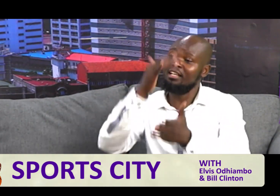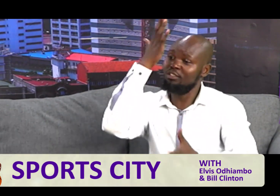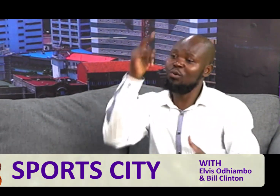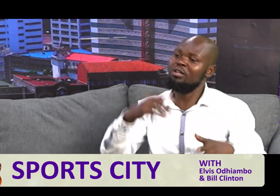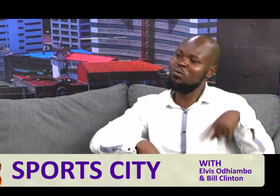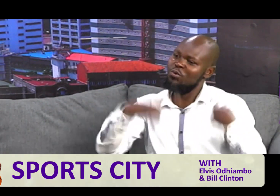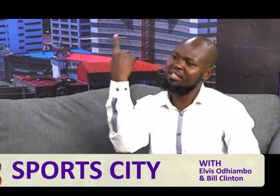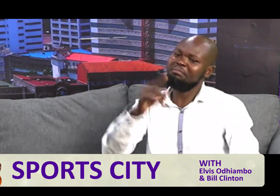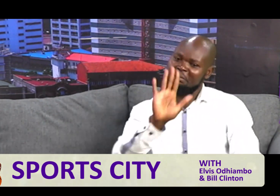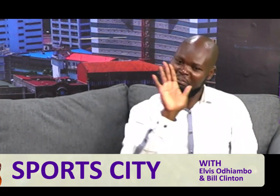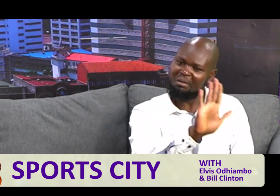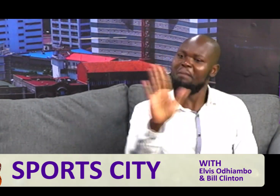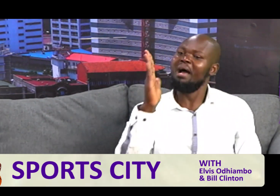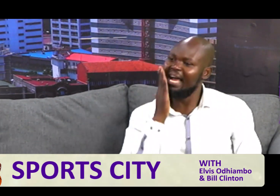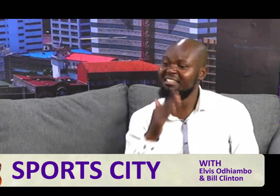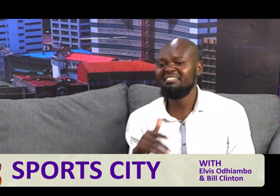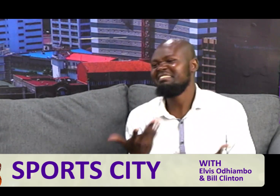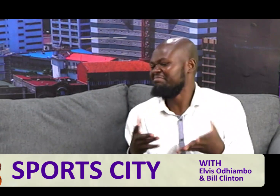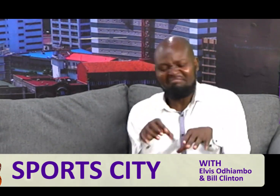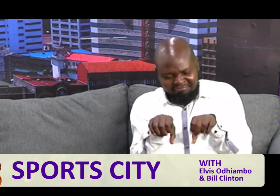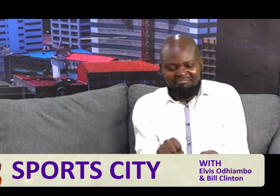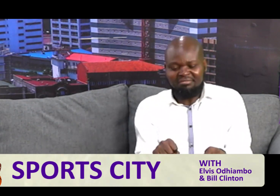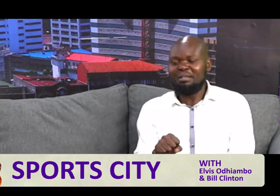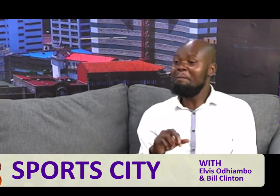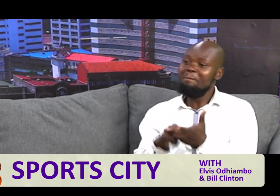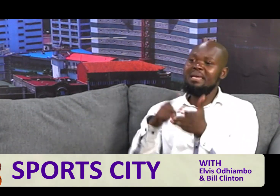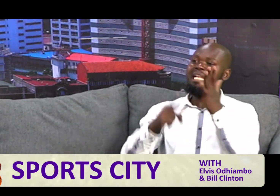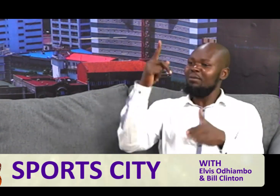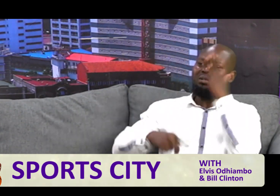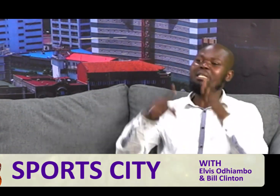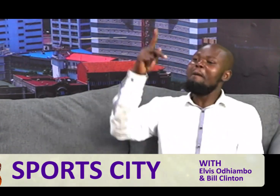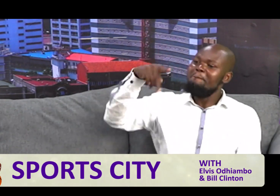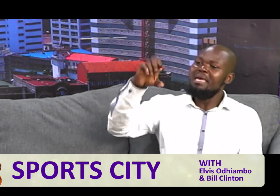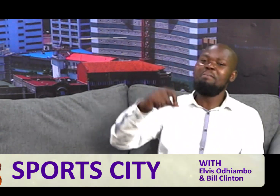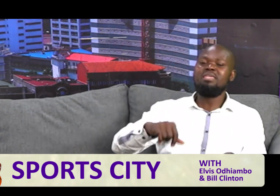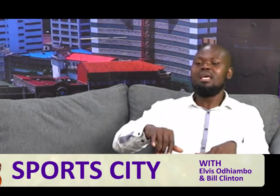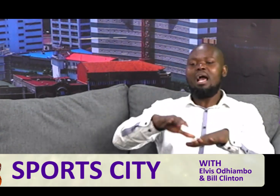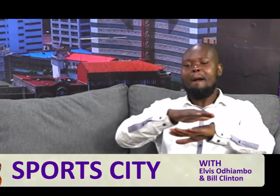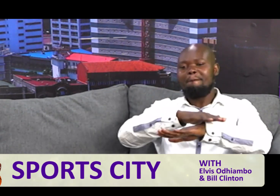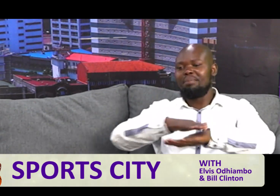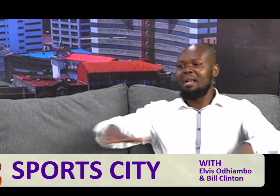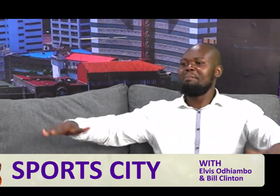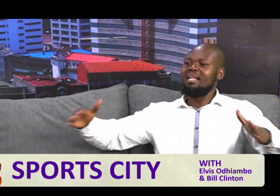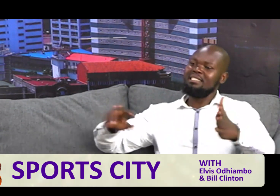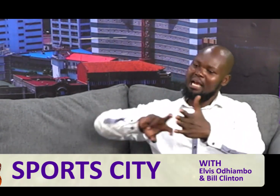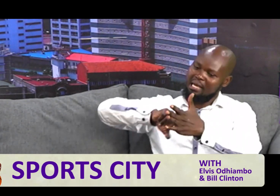his players and he accepts each and every one of them. So